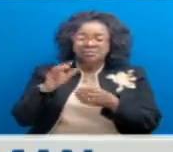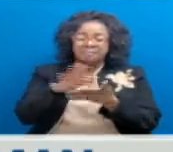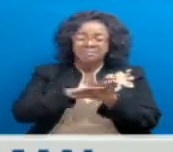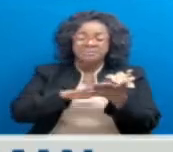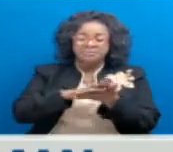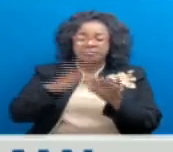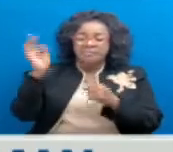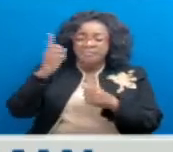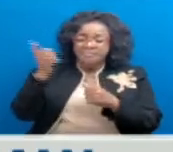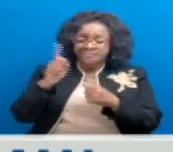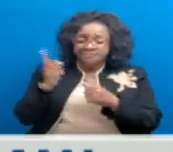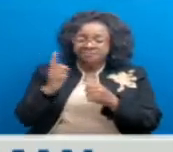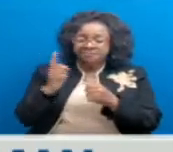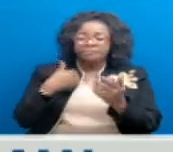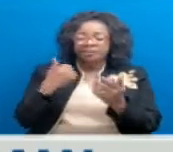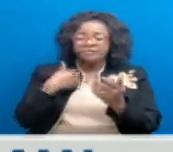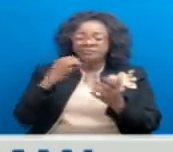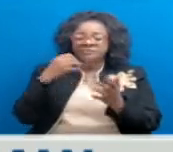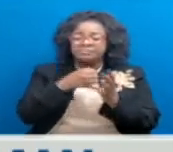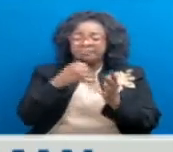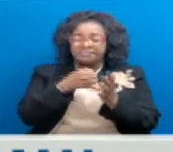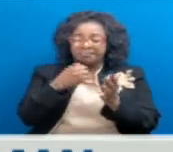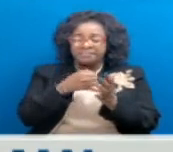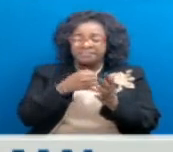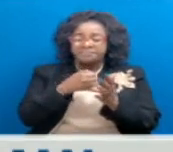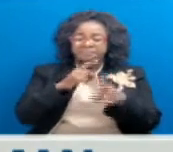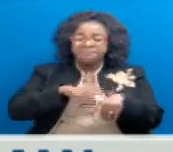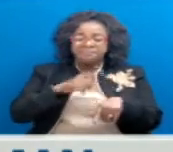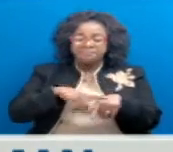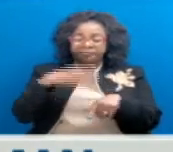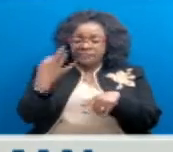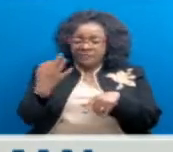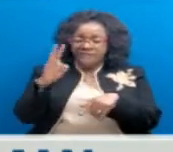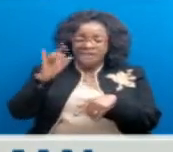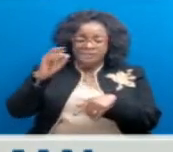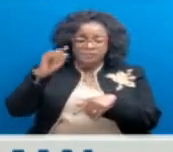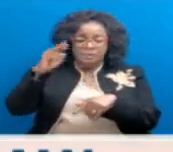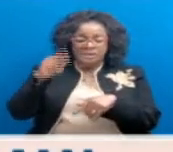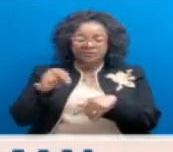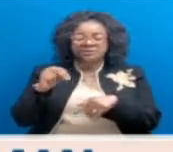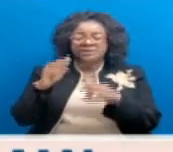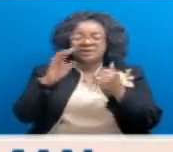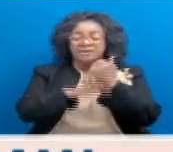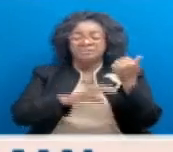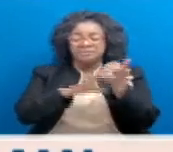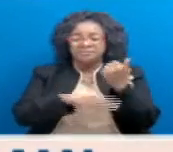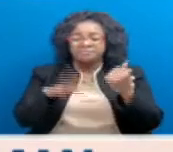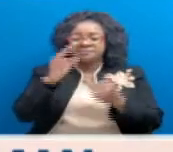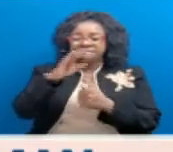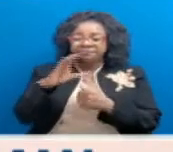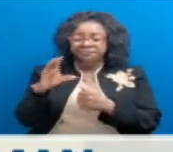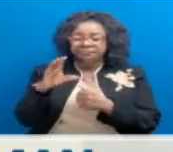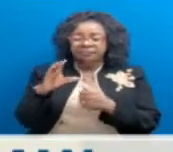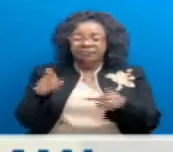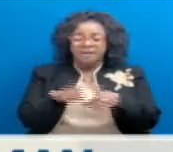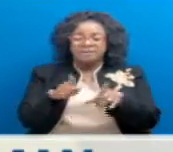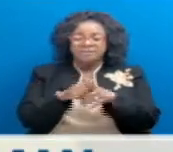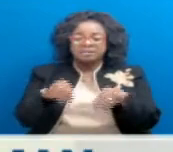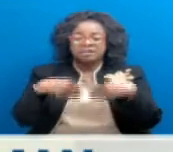company caught in the eye of the storm over the presence of three Venezuelan nationals in the country. The IEBC, while